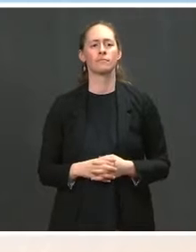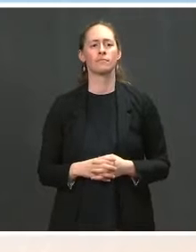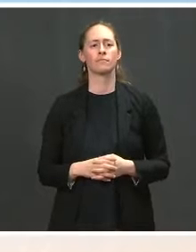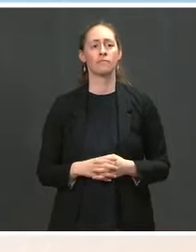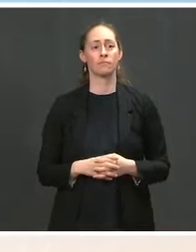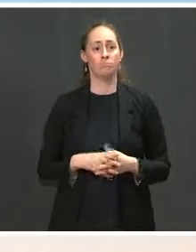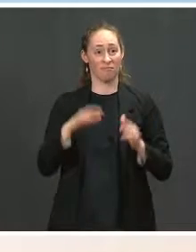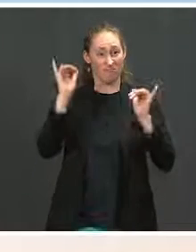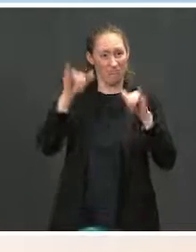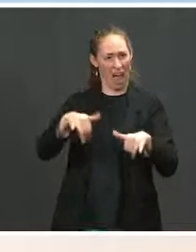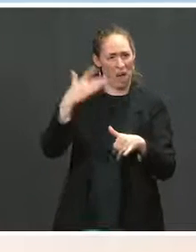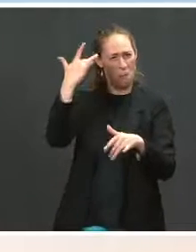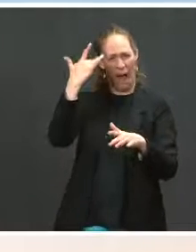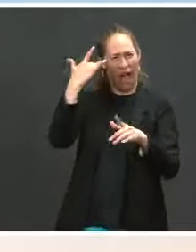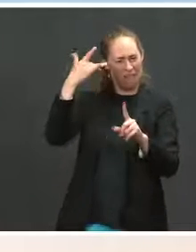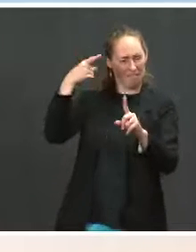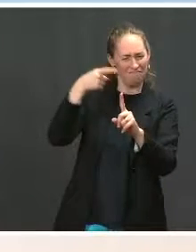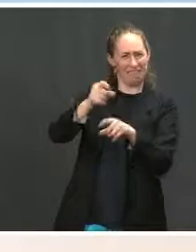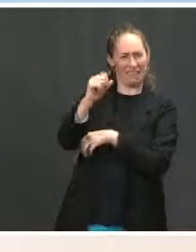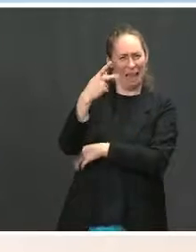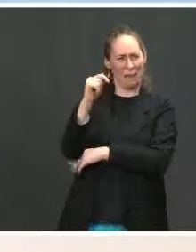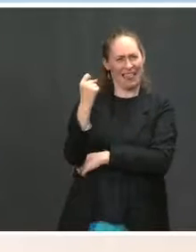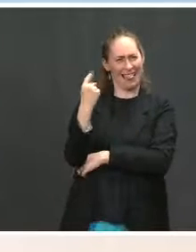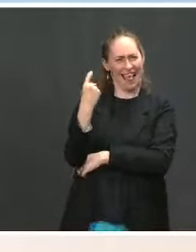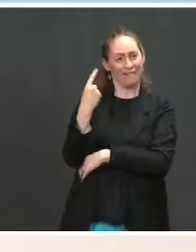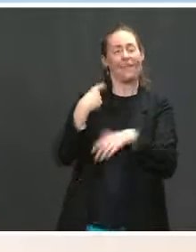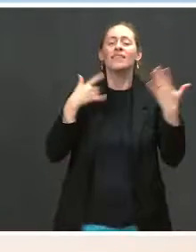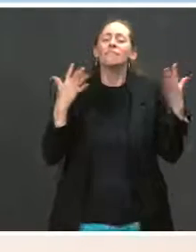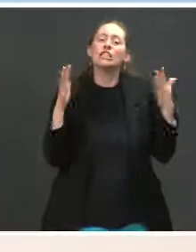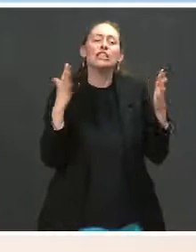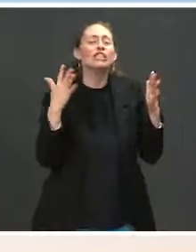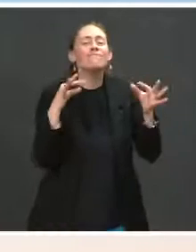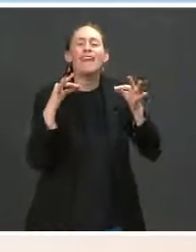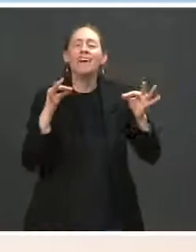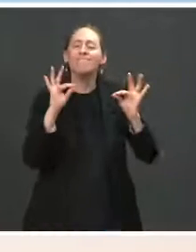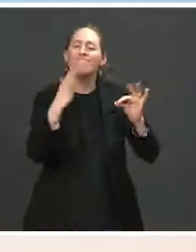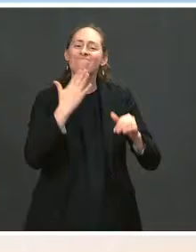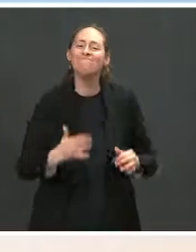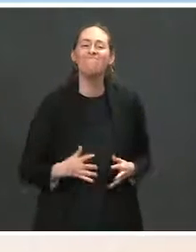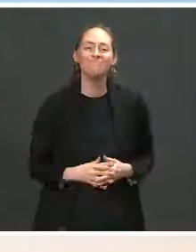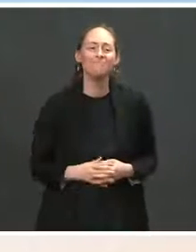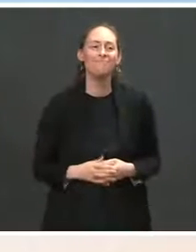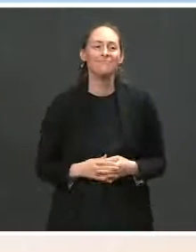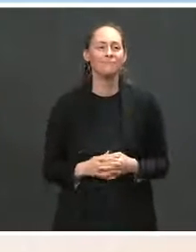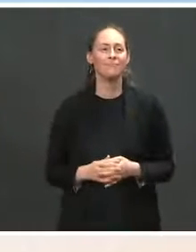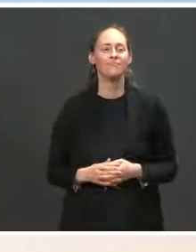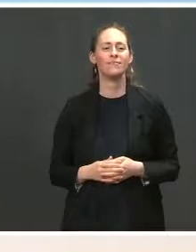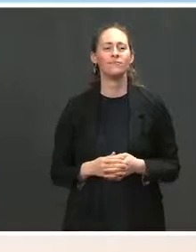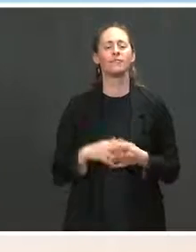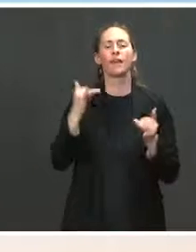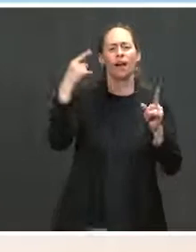he chose that timeline. Thanks. And Oh, I have a couple more on Iran. In a new statement,